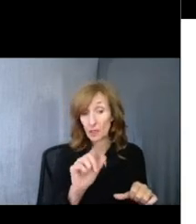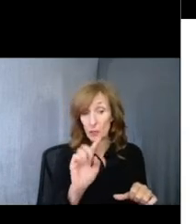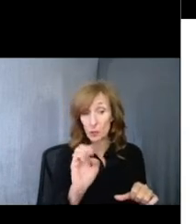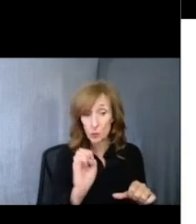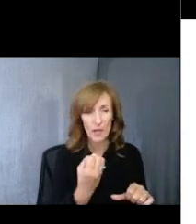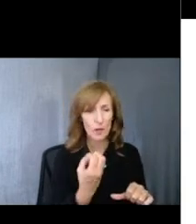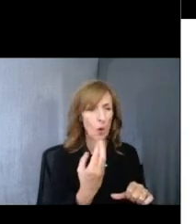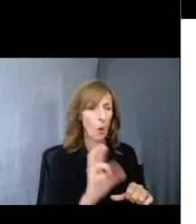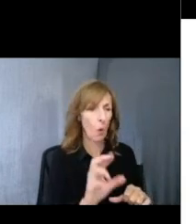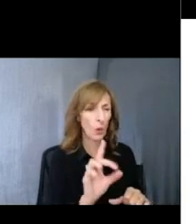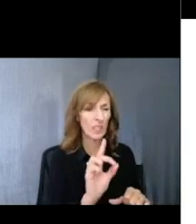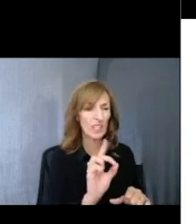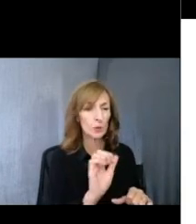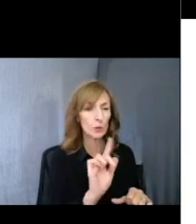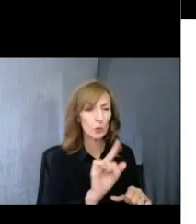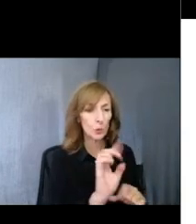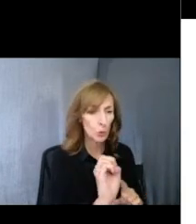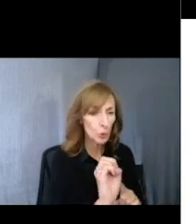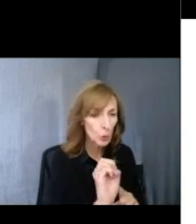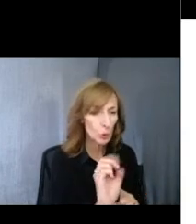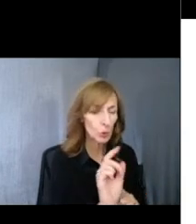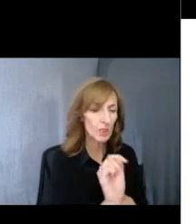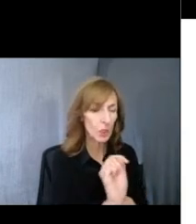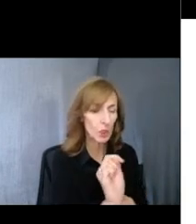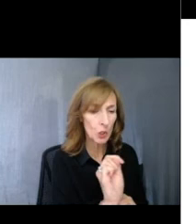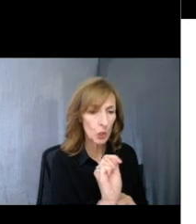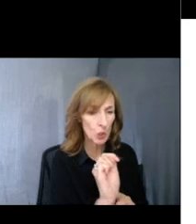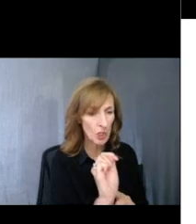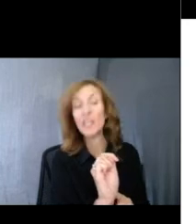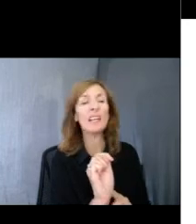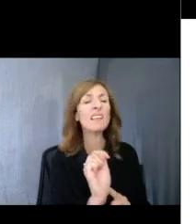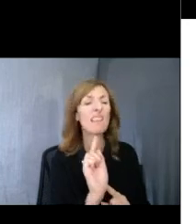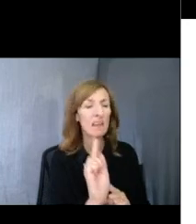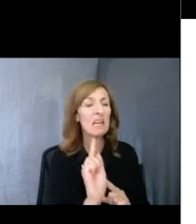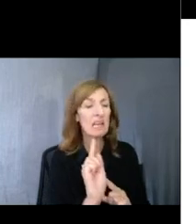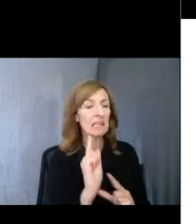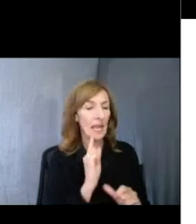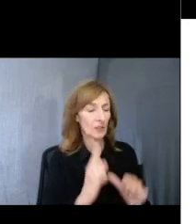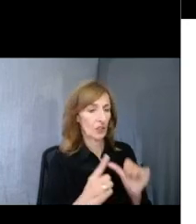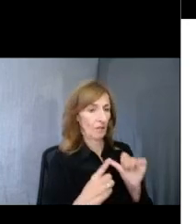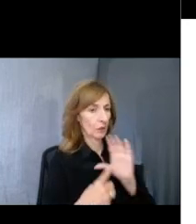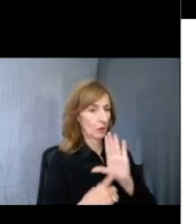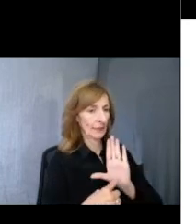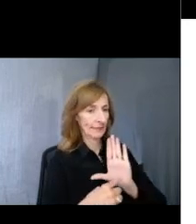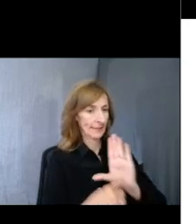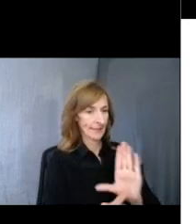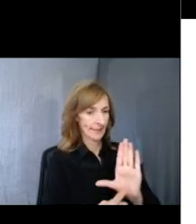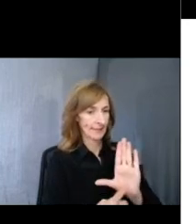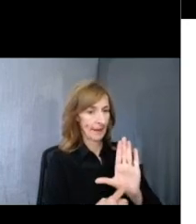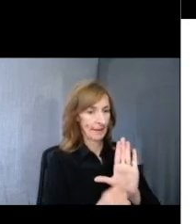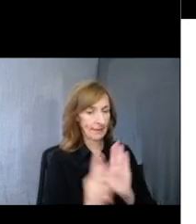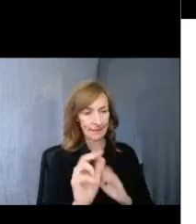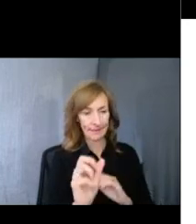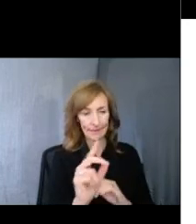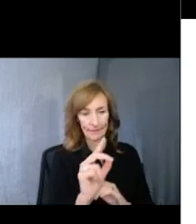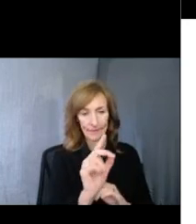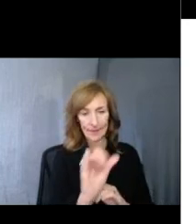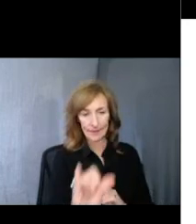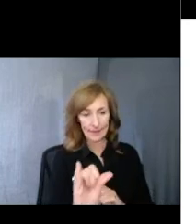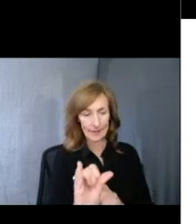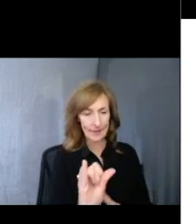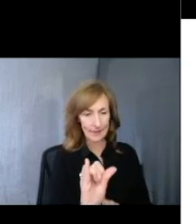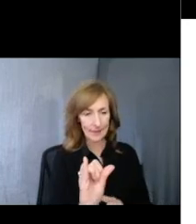chronic kidney disease. It's one of the first signs. Their blood work might be okay because they need more, what's that functional unit? Nephron